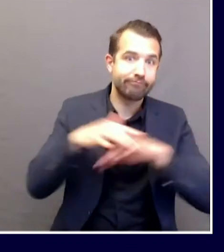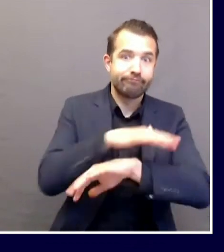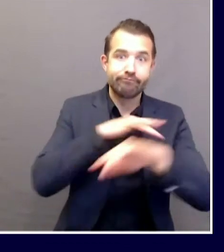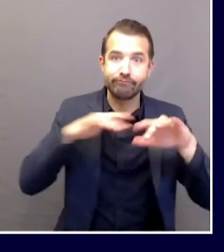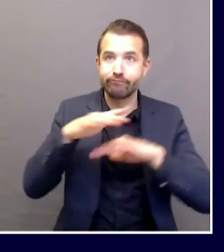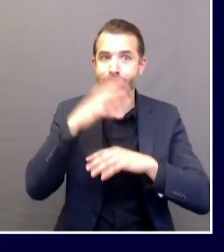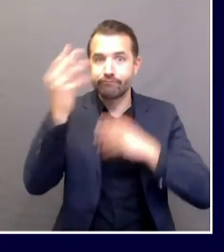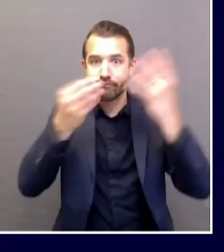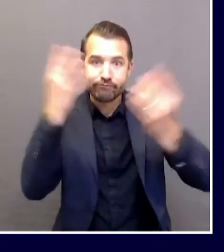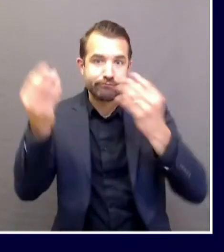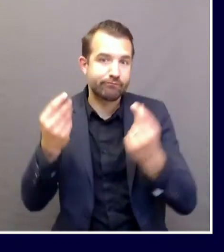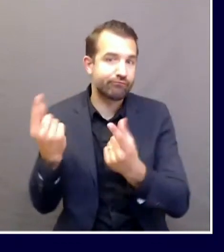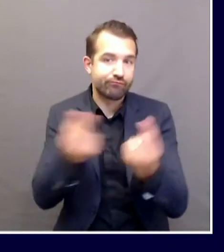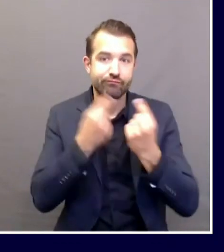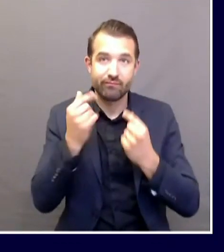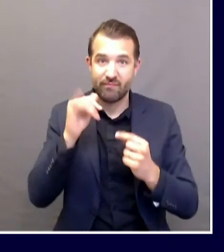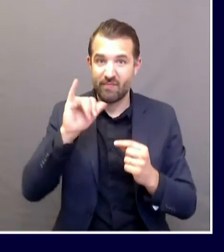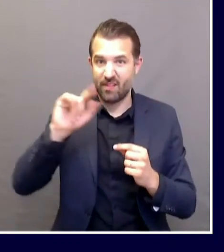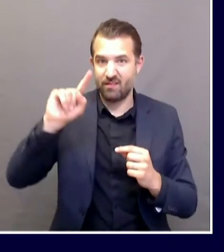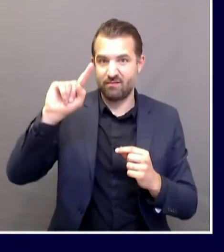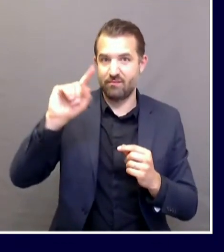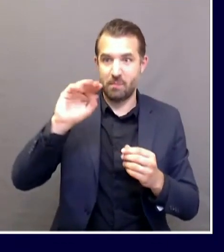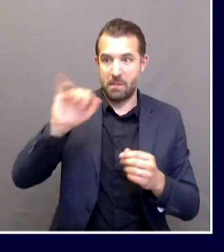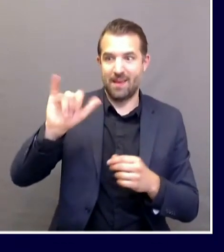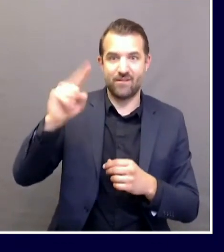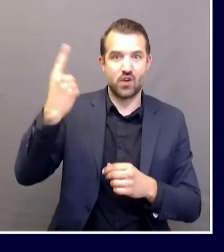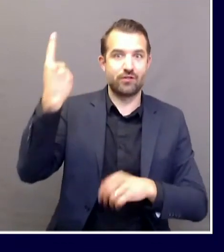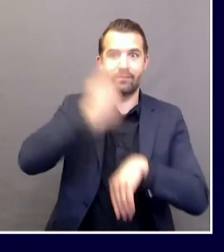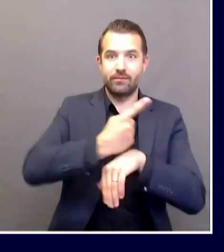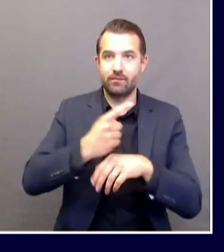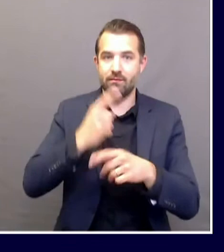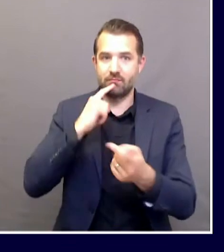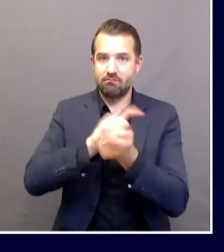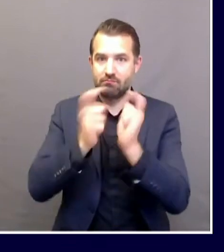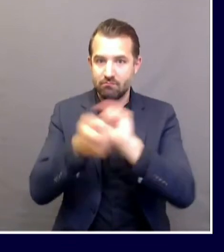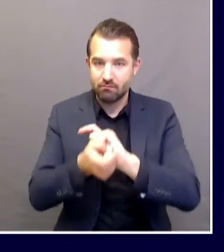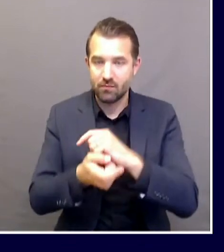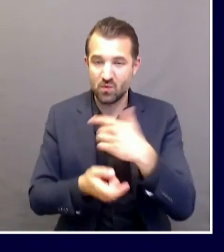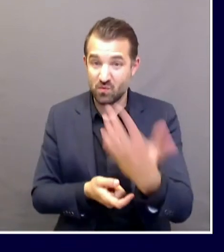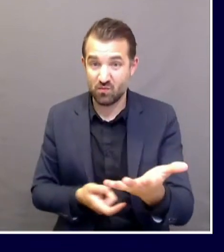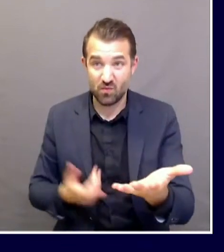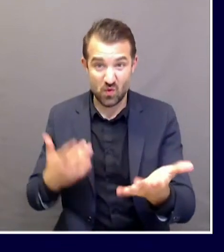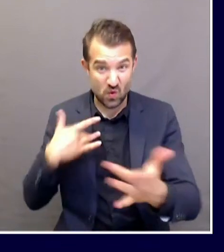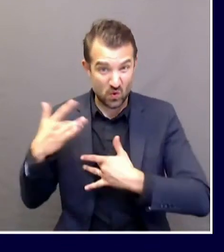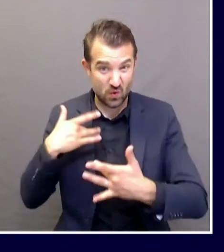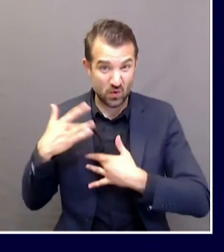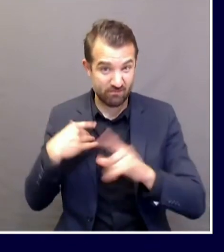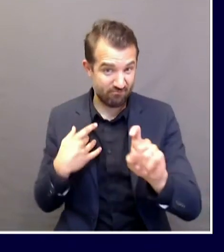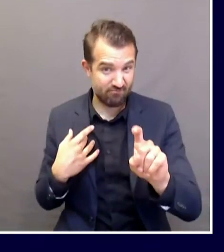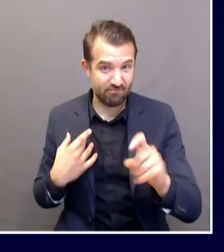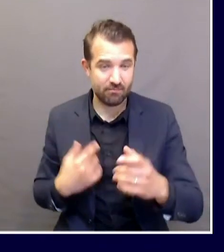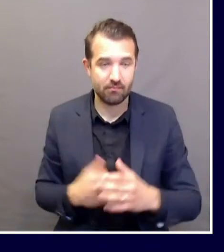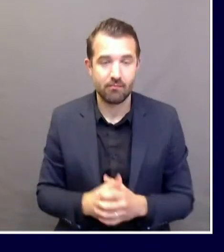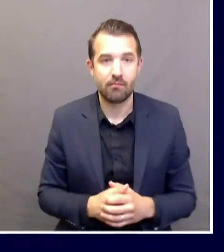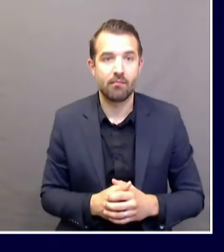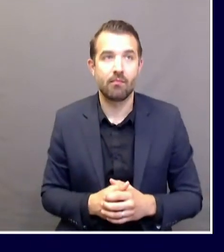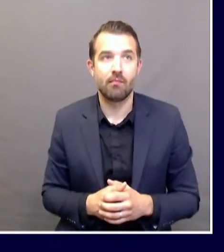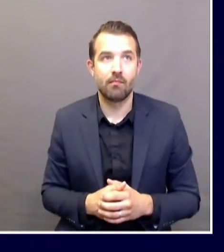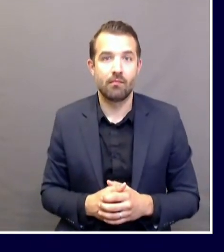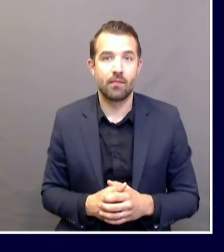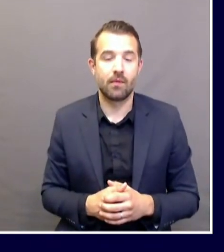forth? Sure. So as to the May 1st deadline, no, that doesn't give me much pause, and we don't have any planned policy